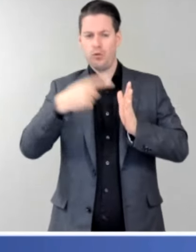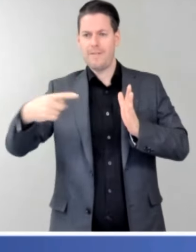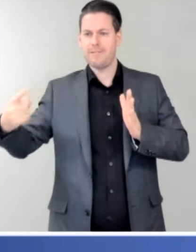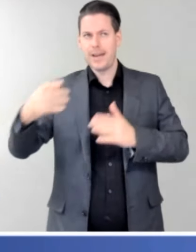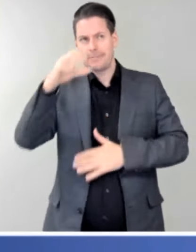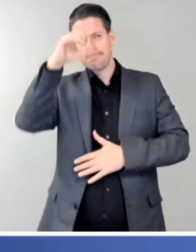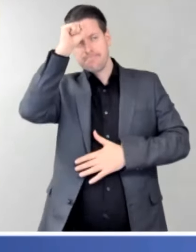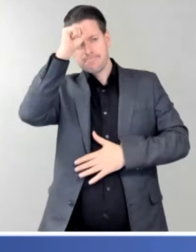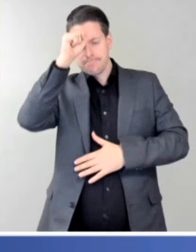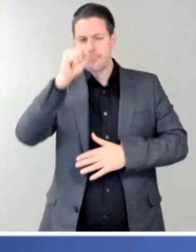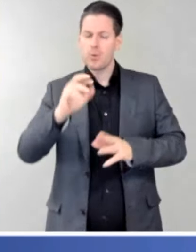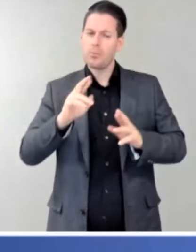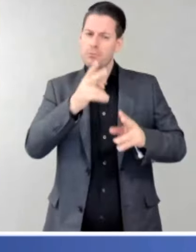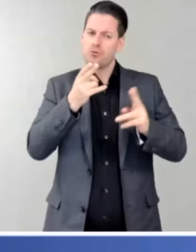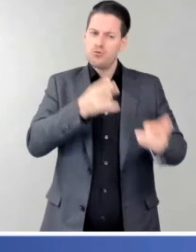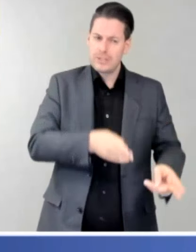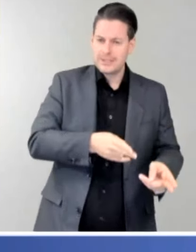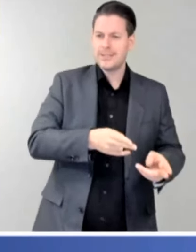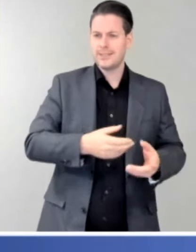rest in peace.